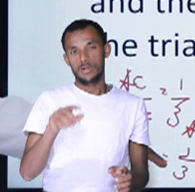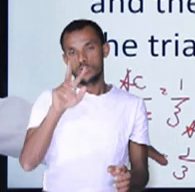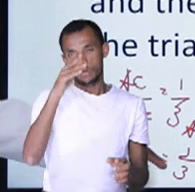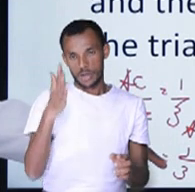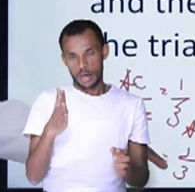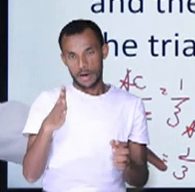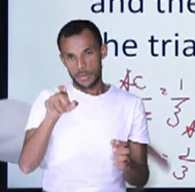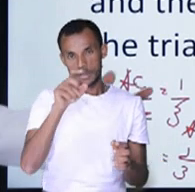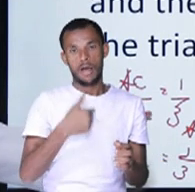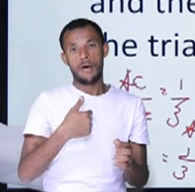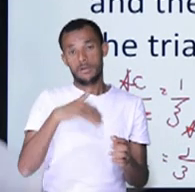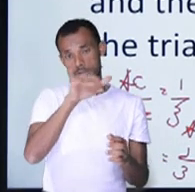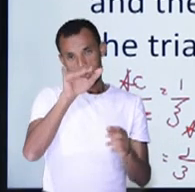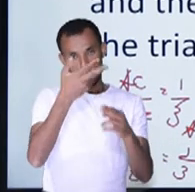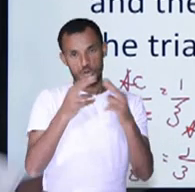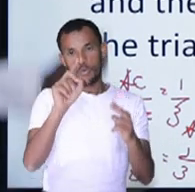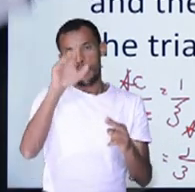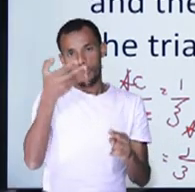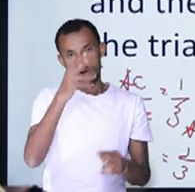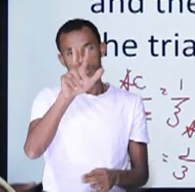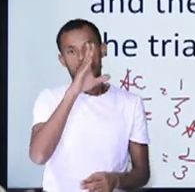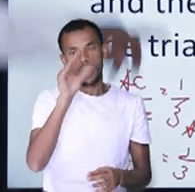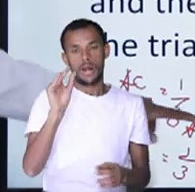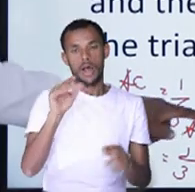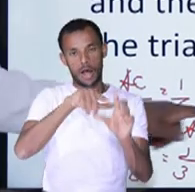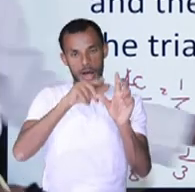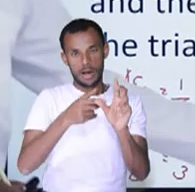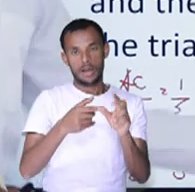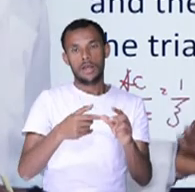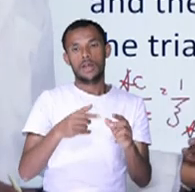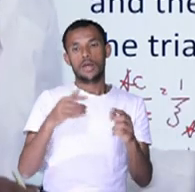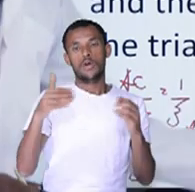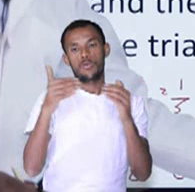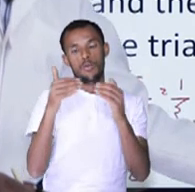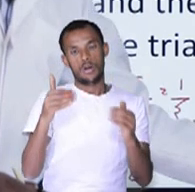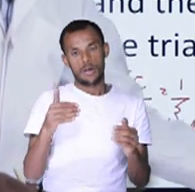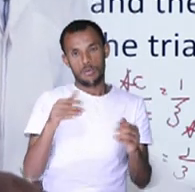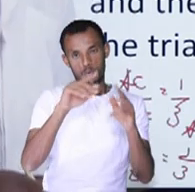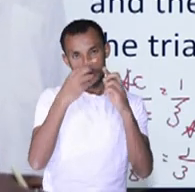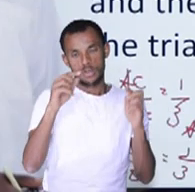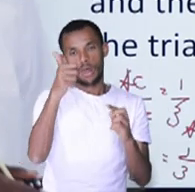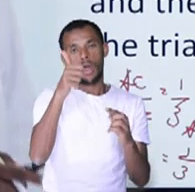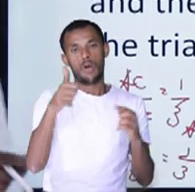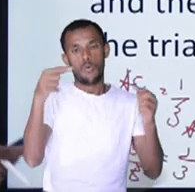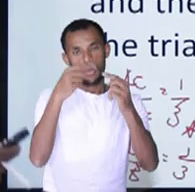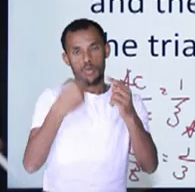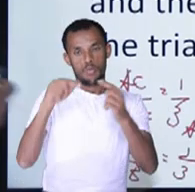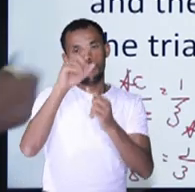ratio. According to our example, it's 1 over 3. And angles in corresponding position, that's A, is congruent with